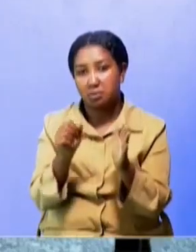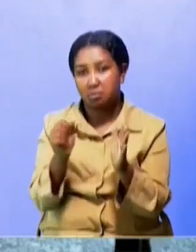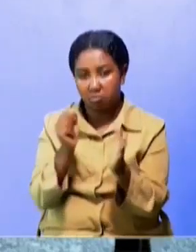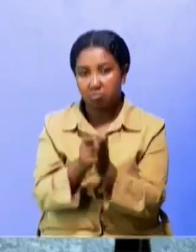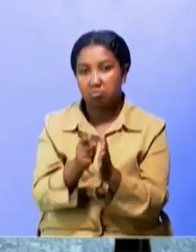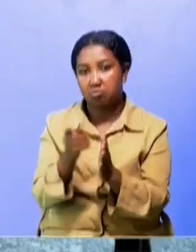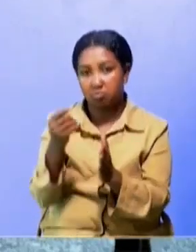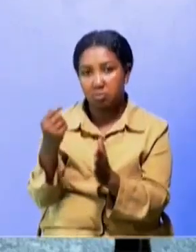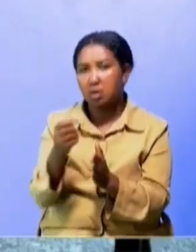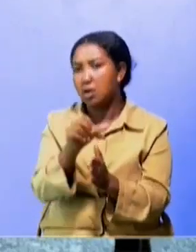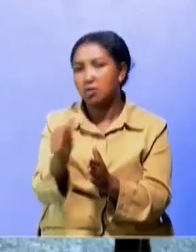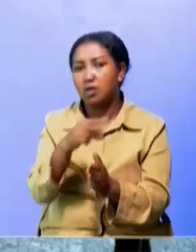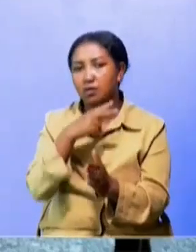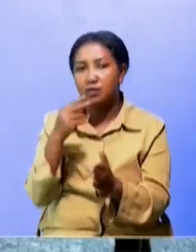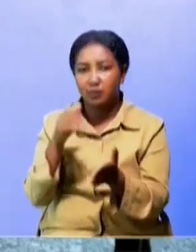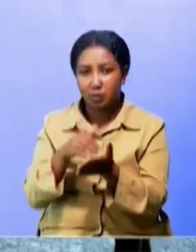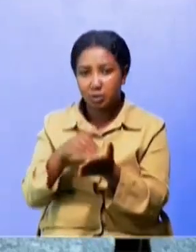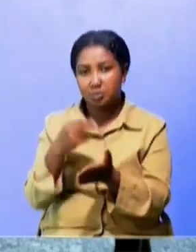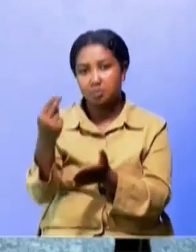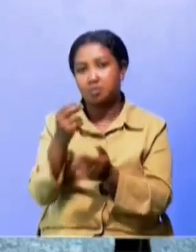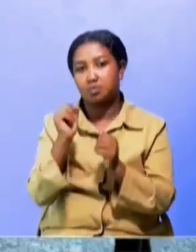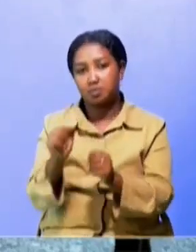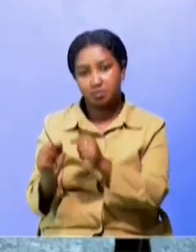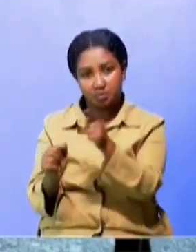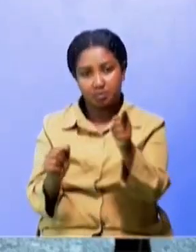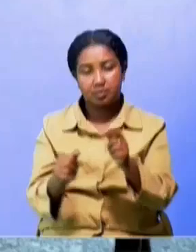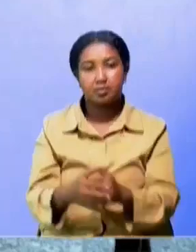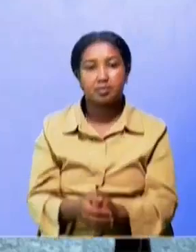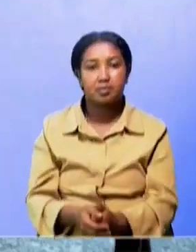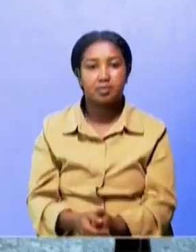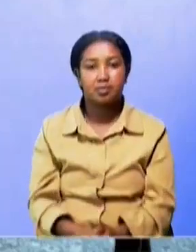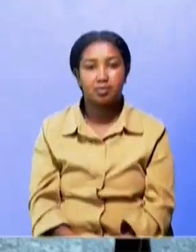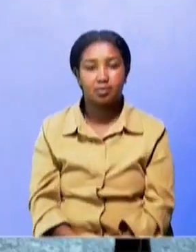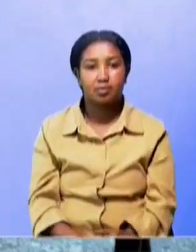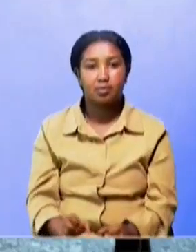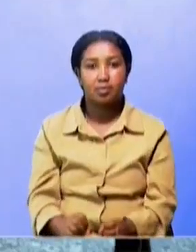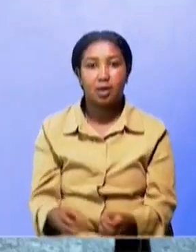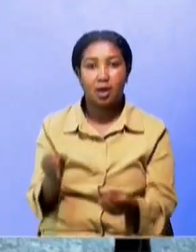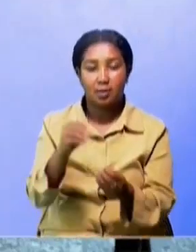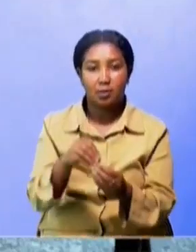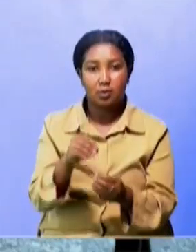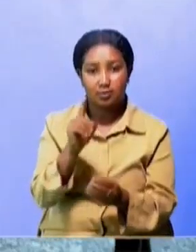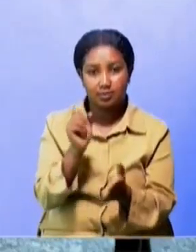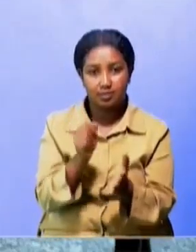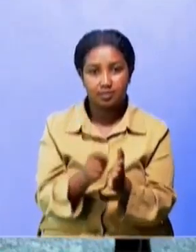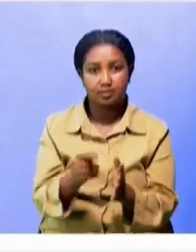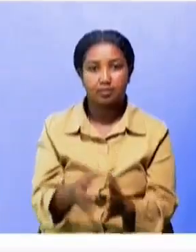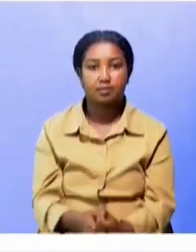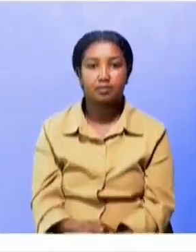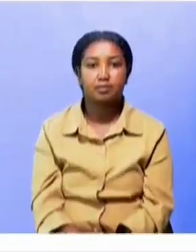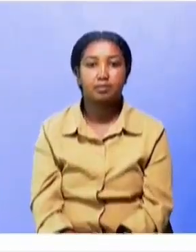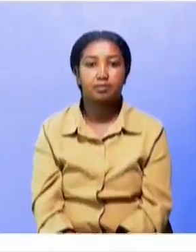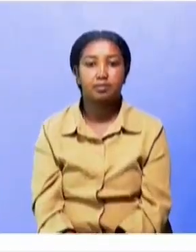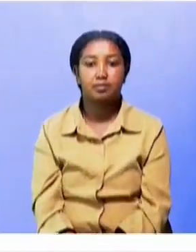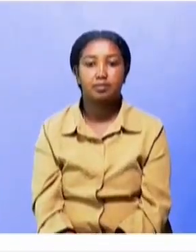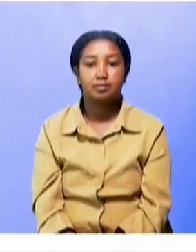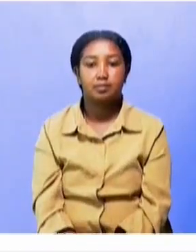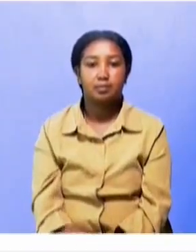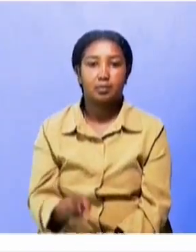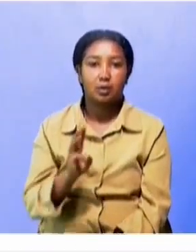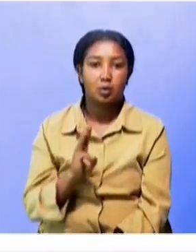never. And some other adverbs of frequency are possible also. Just let me add one more example here now. It's okay?